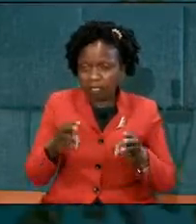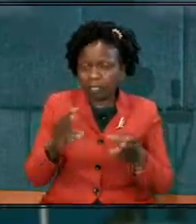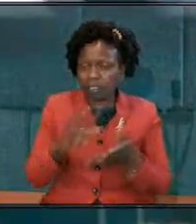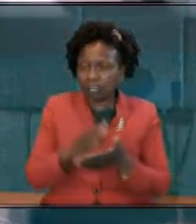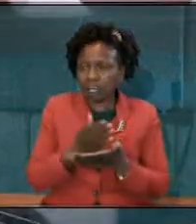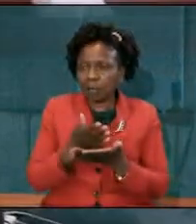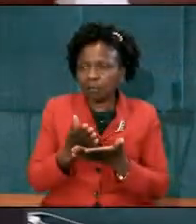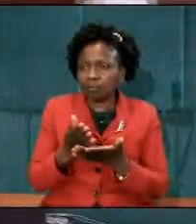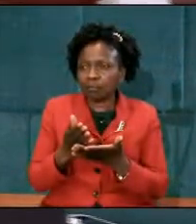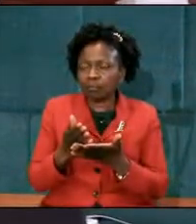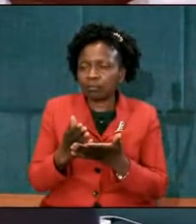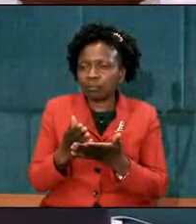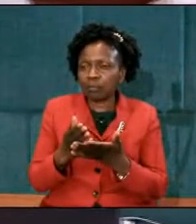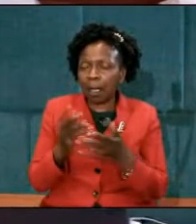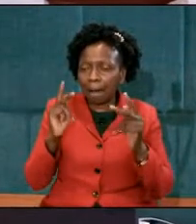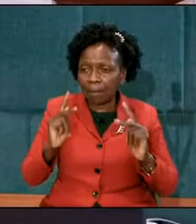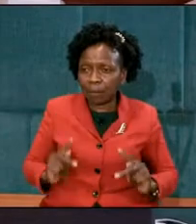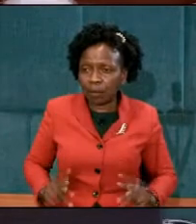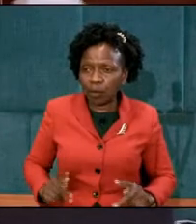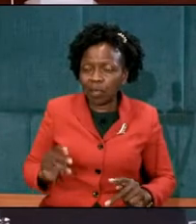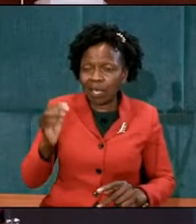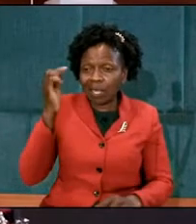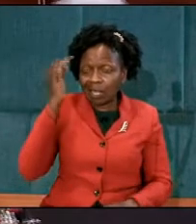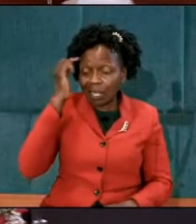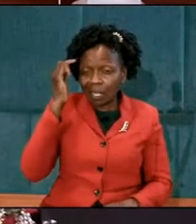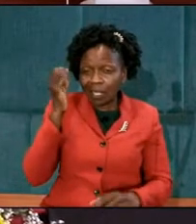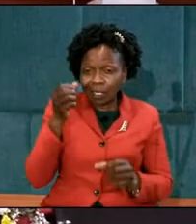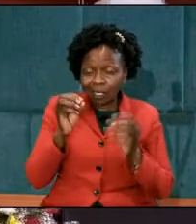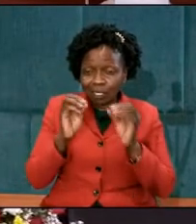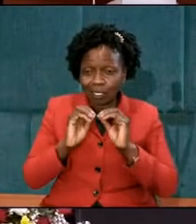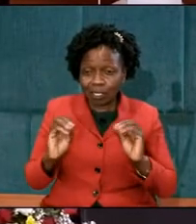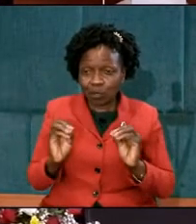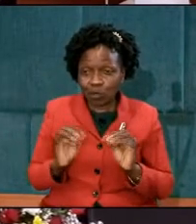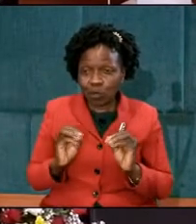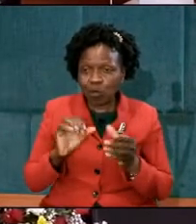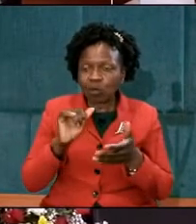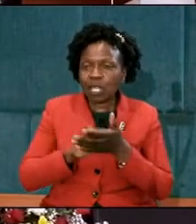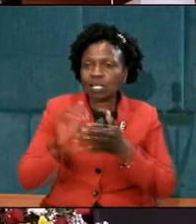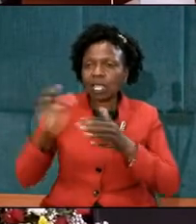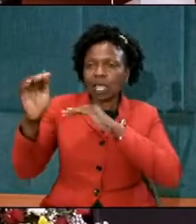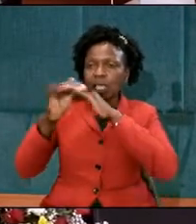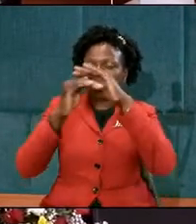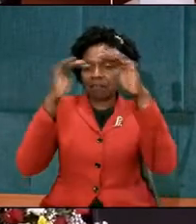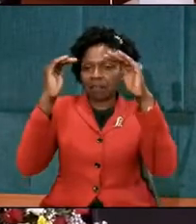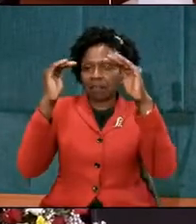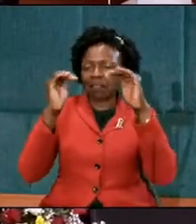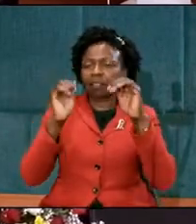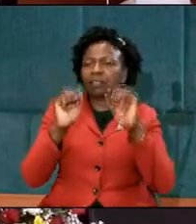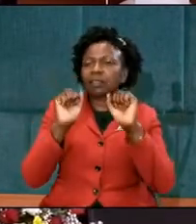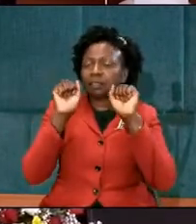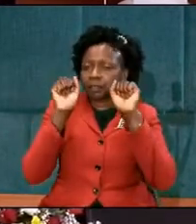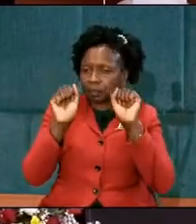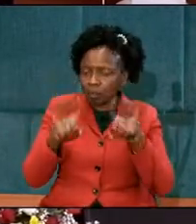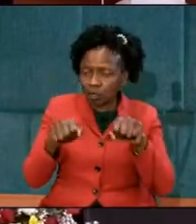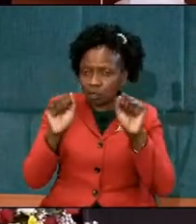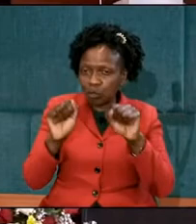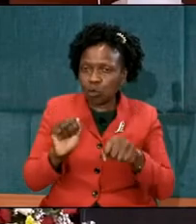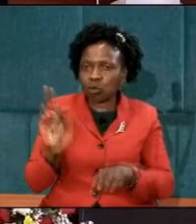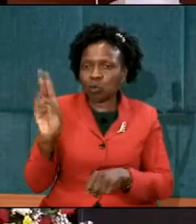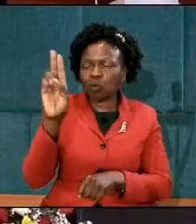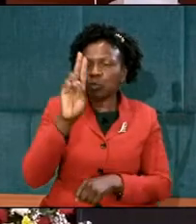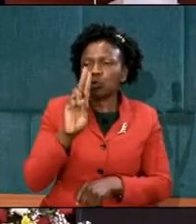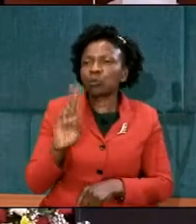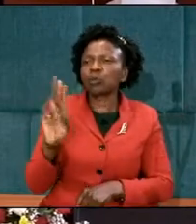some folks don't think that heaven would possibly use them.